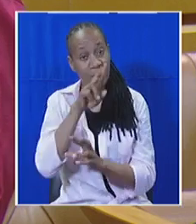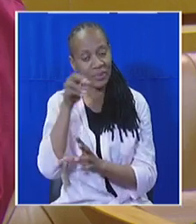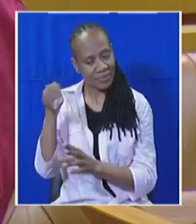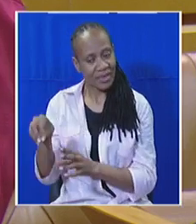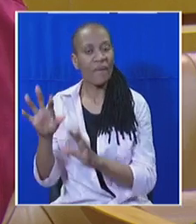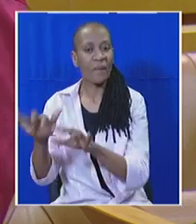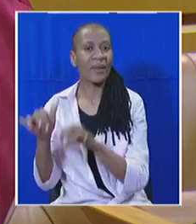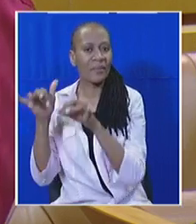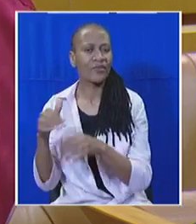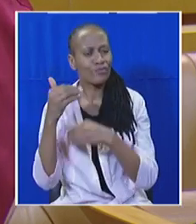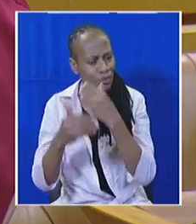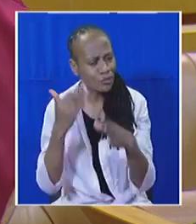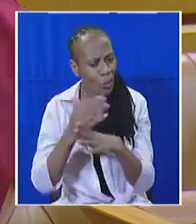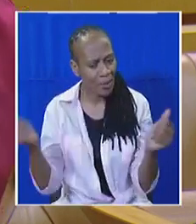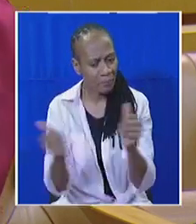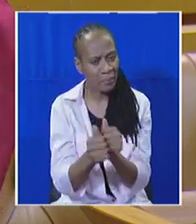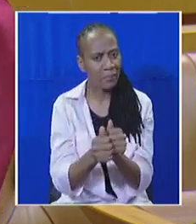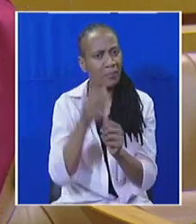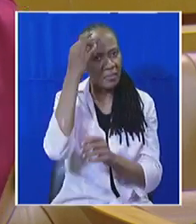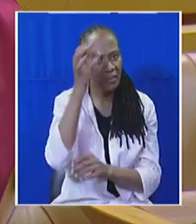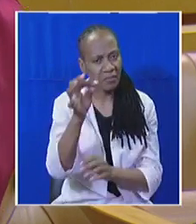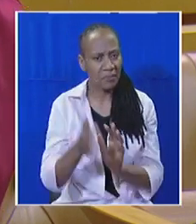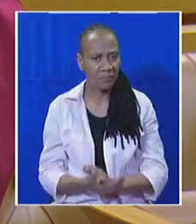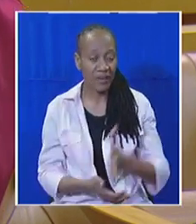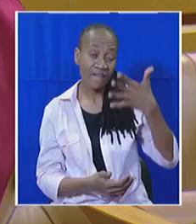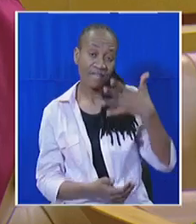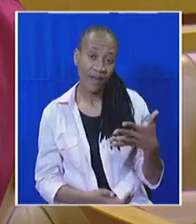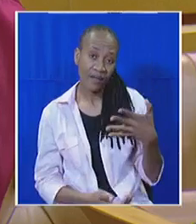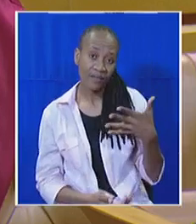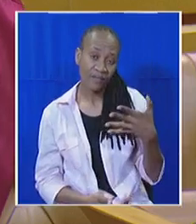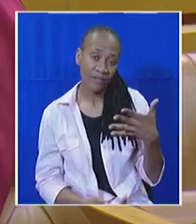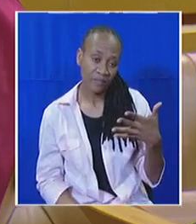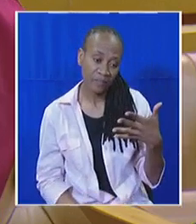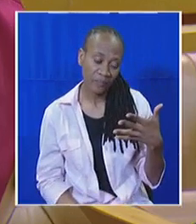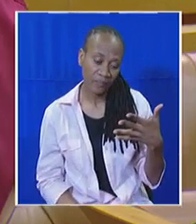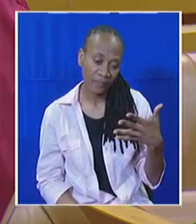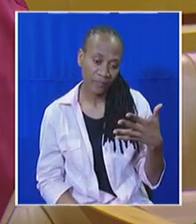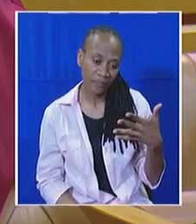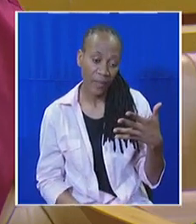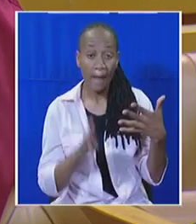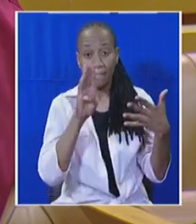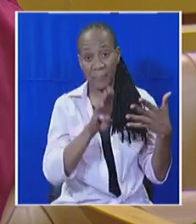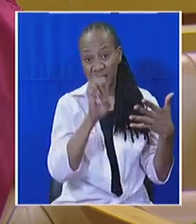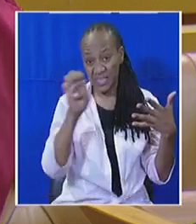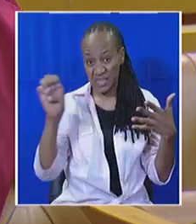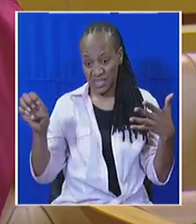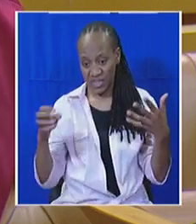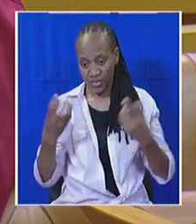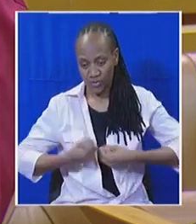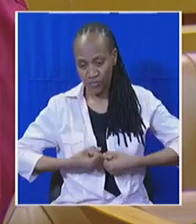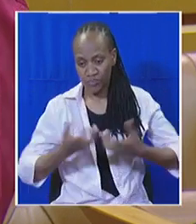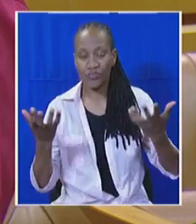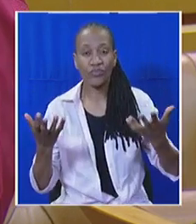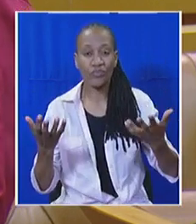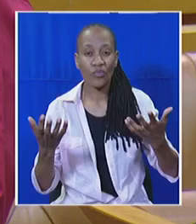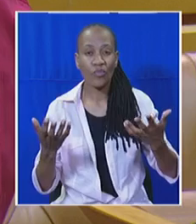the state. 5, note that the second phase of the BEE was introduced with the